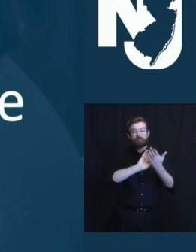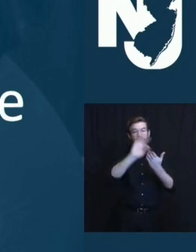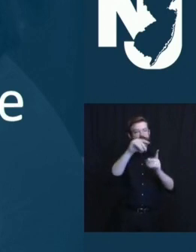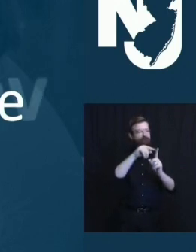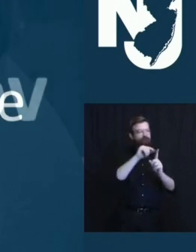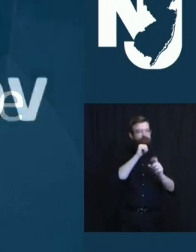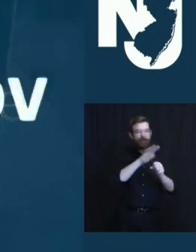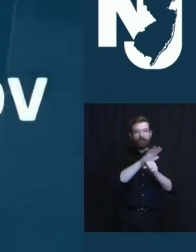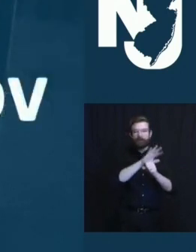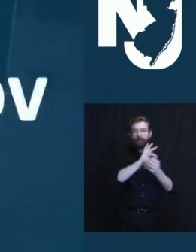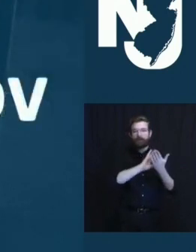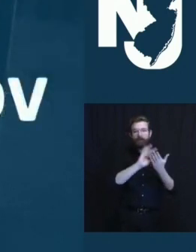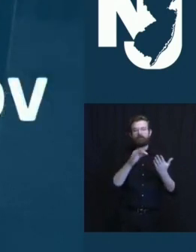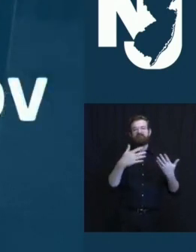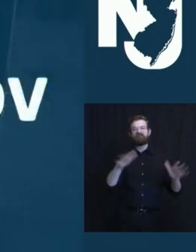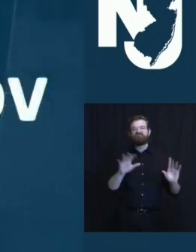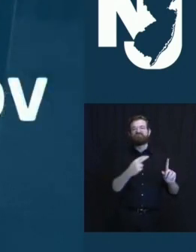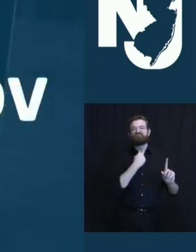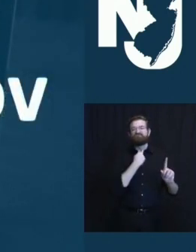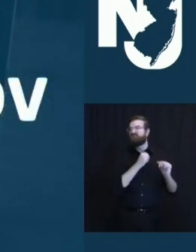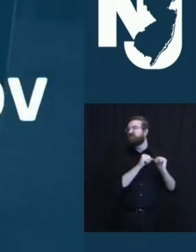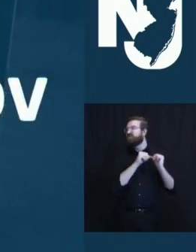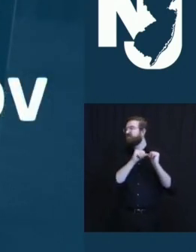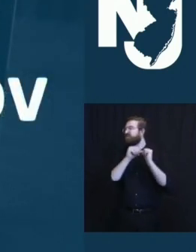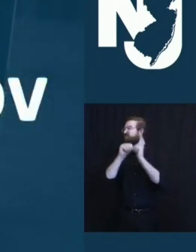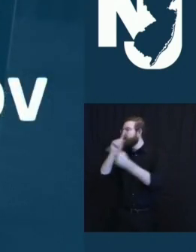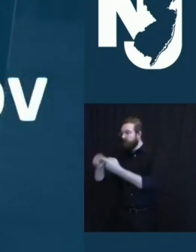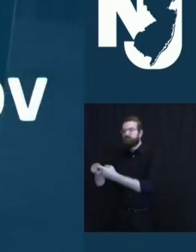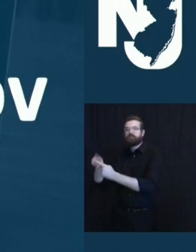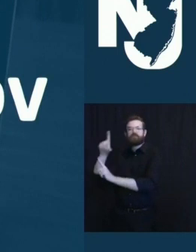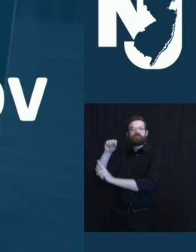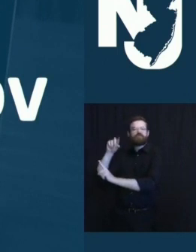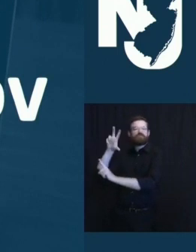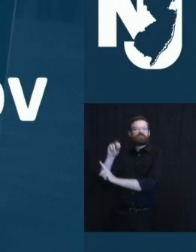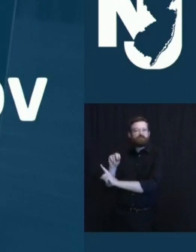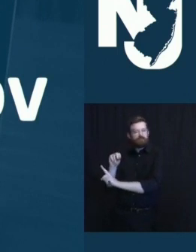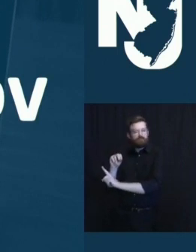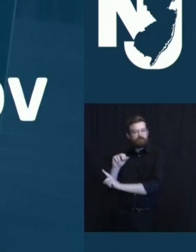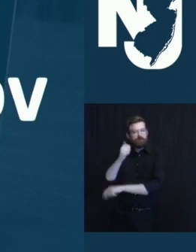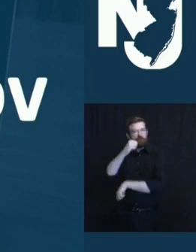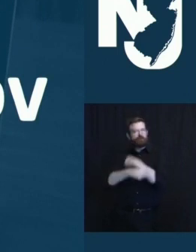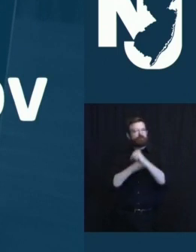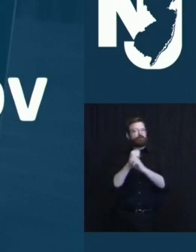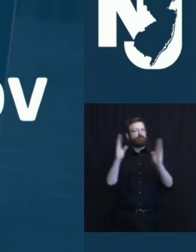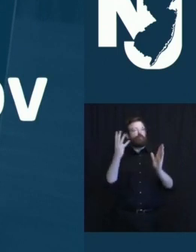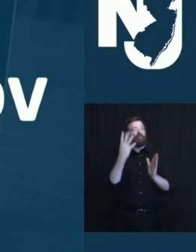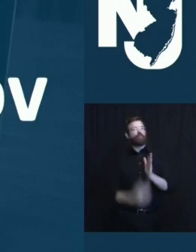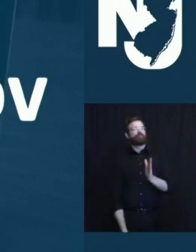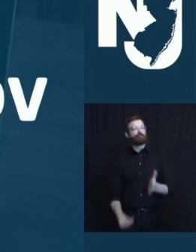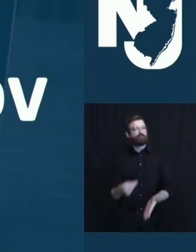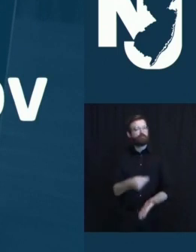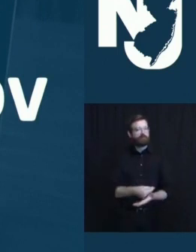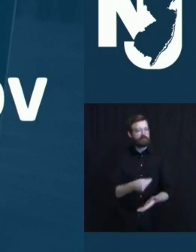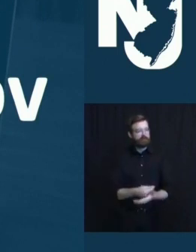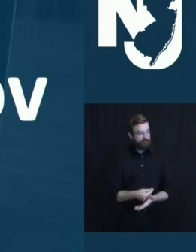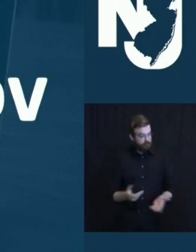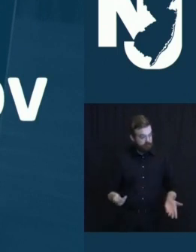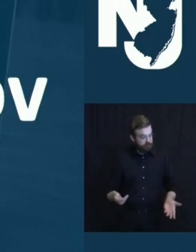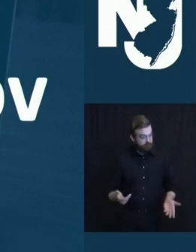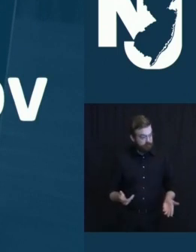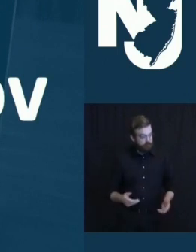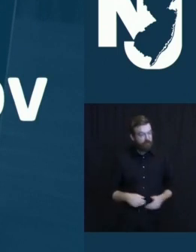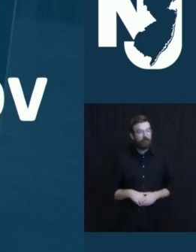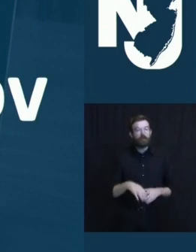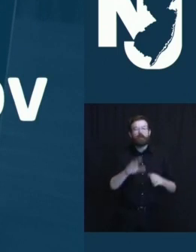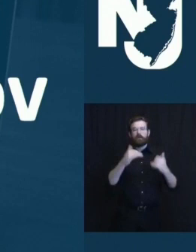that we are going to rely upon to help us stay strong as we continue our restart and recovery. And in this case, when I say stay